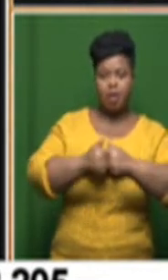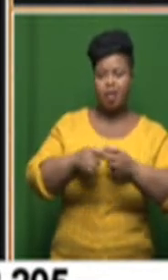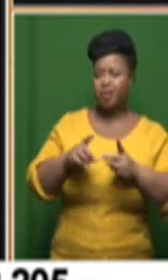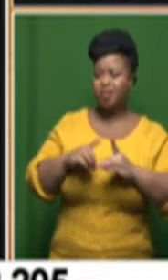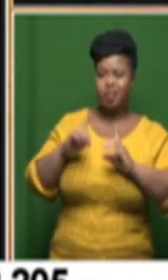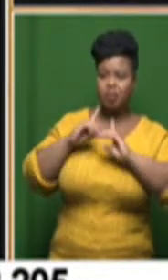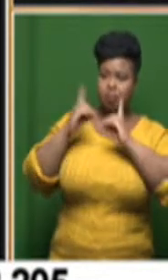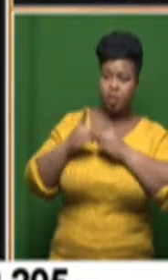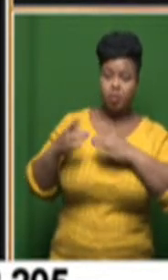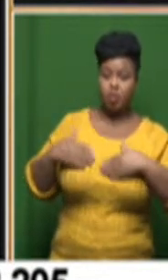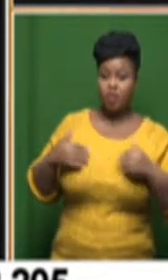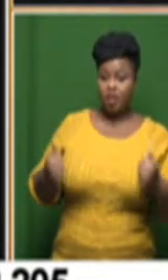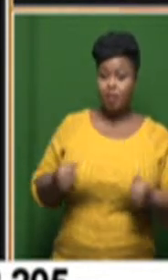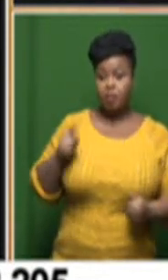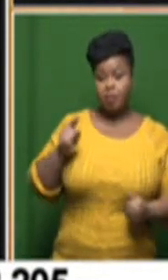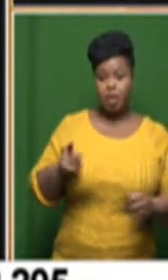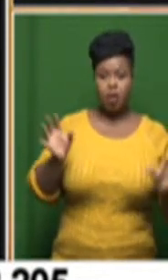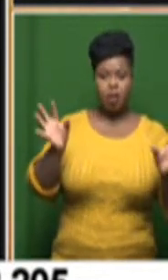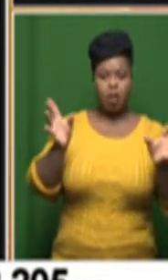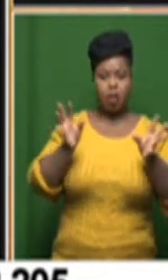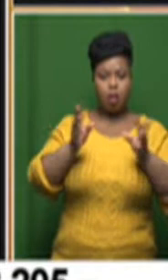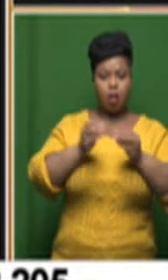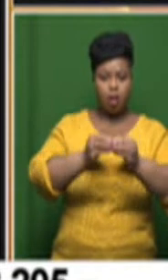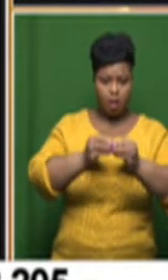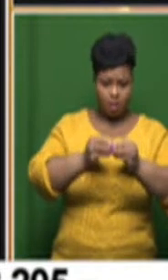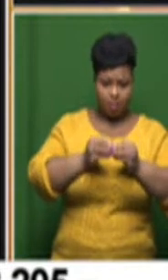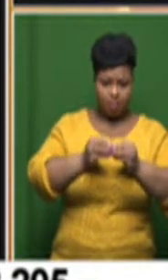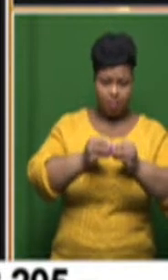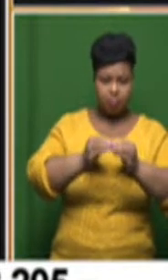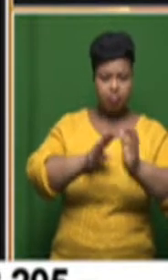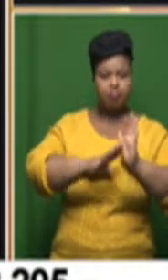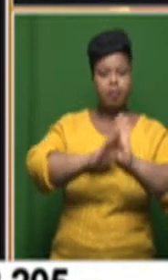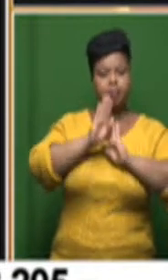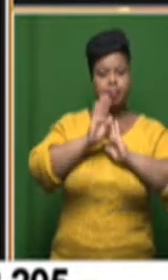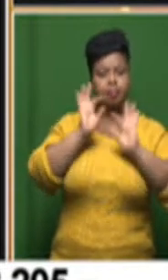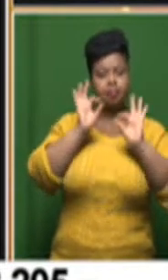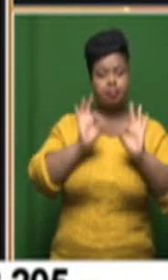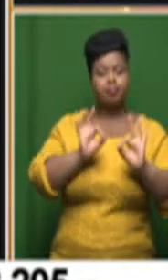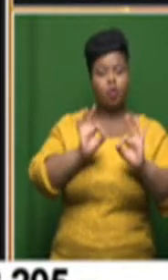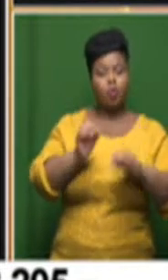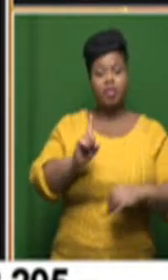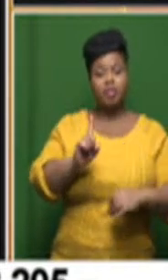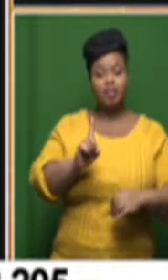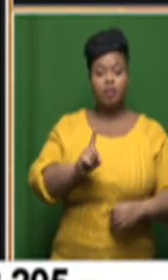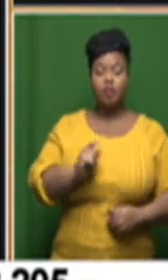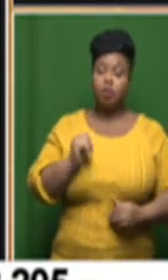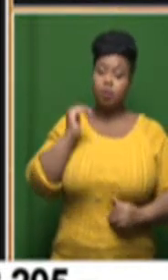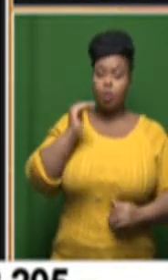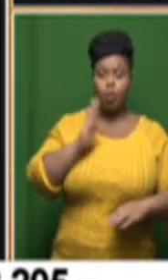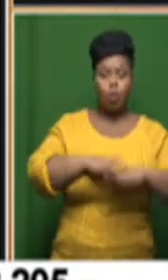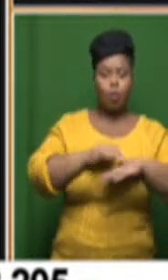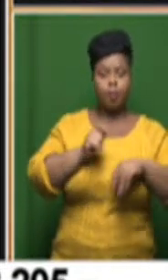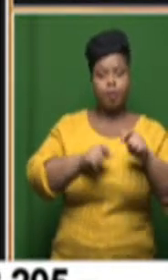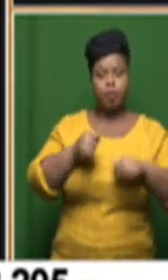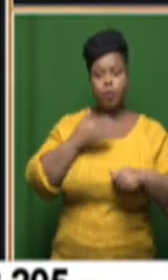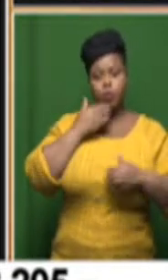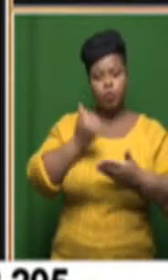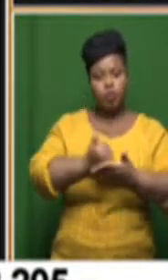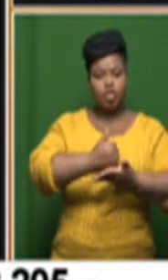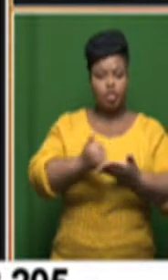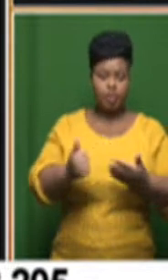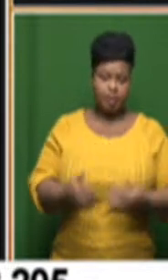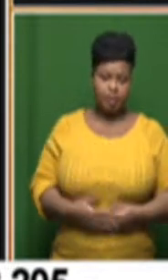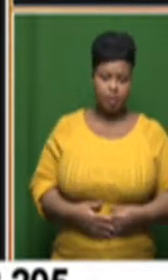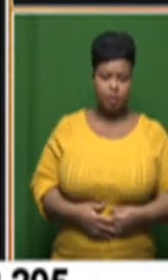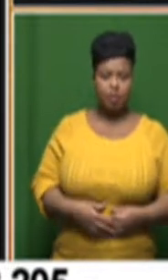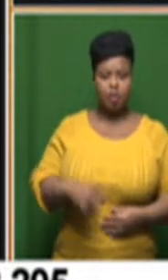Health. And that combination feed into the high numbers of registrations. We have